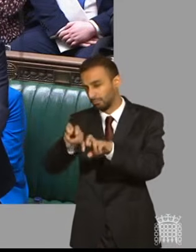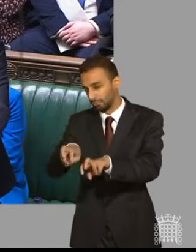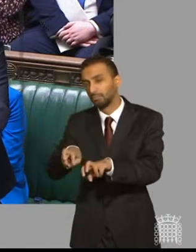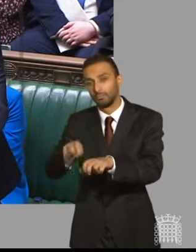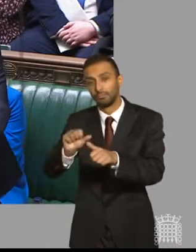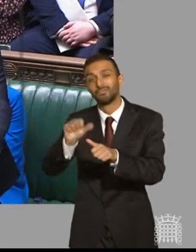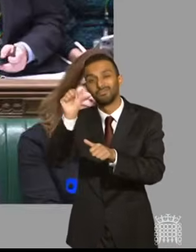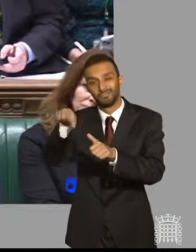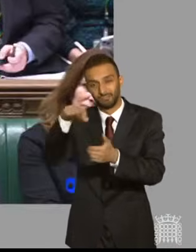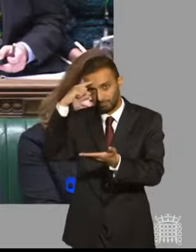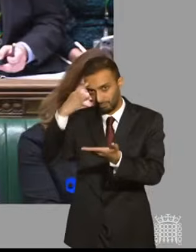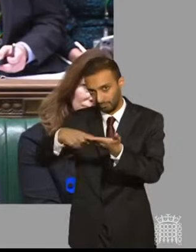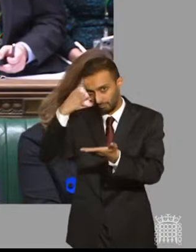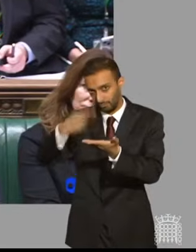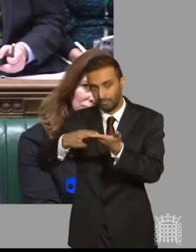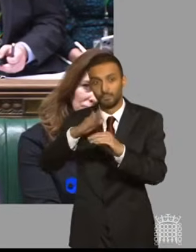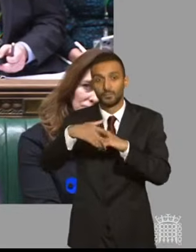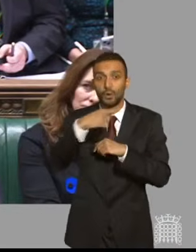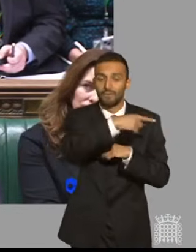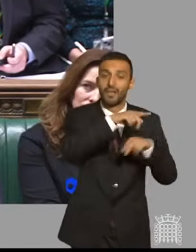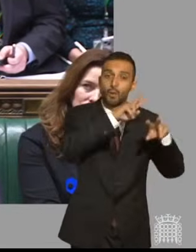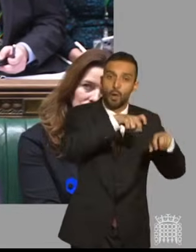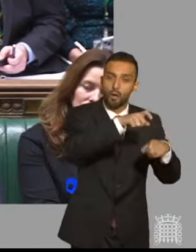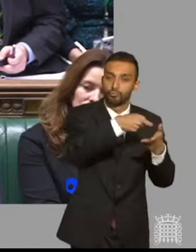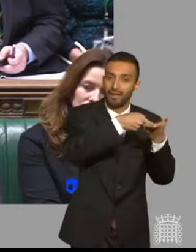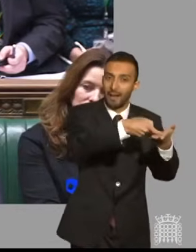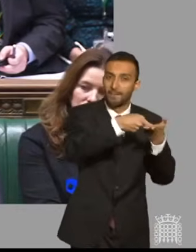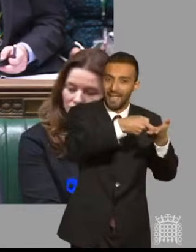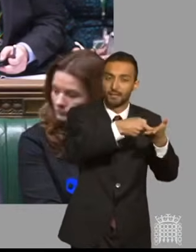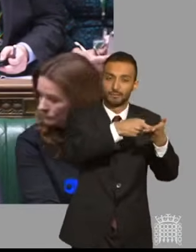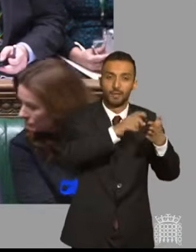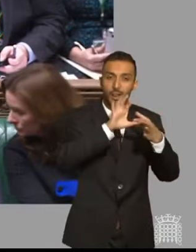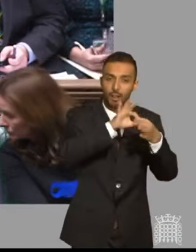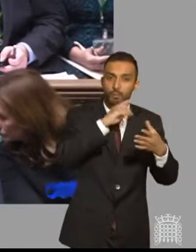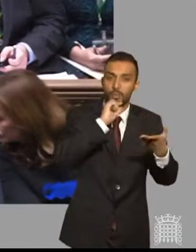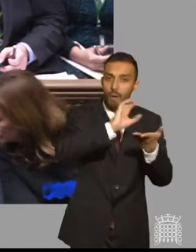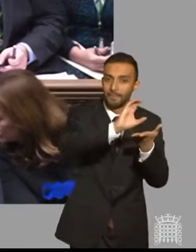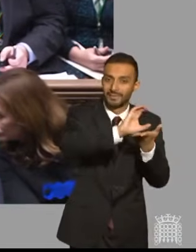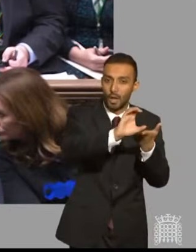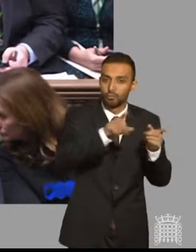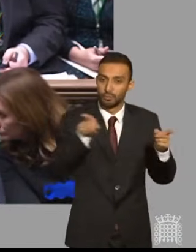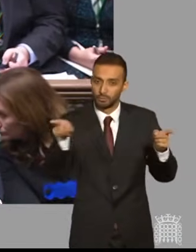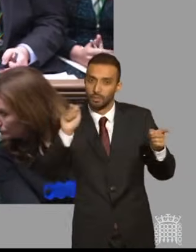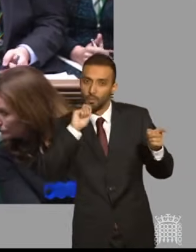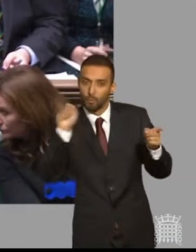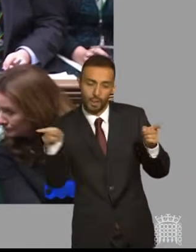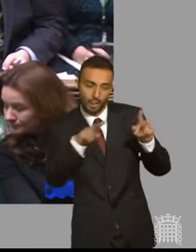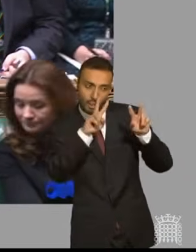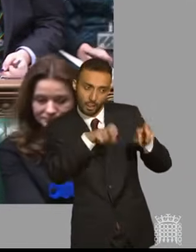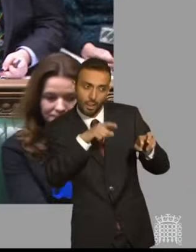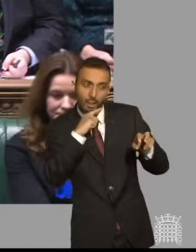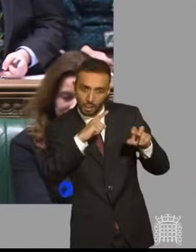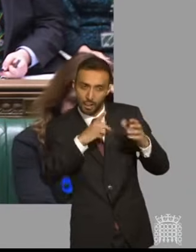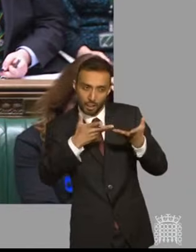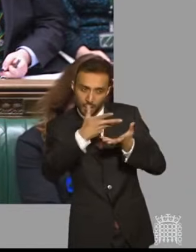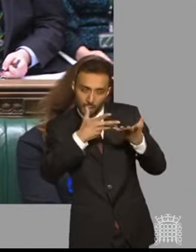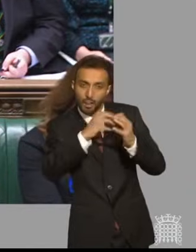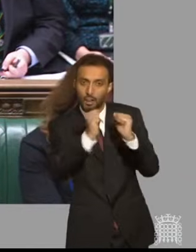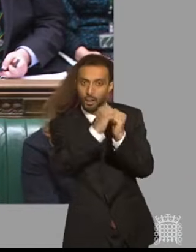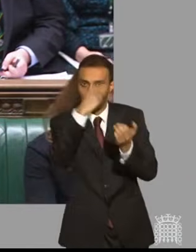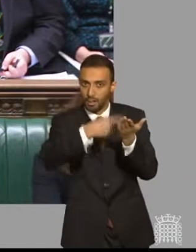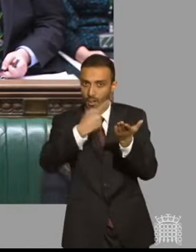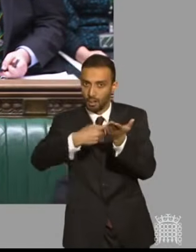they come, and confirmed that the Department for Health will implement a fully bespoke psychological service for people infected